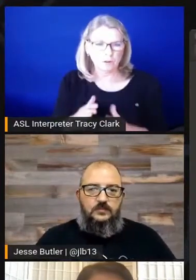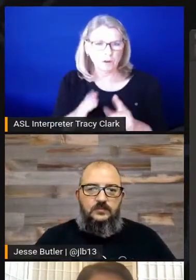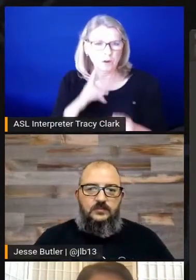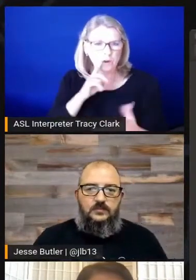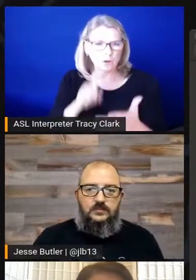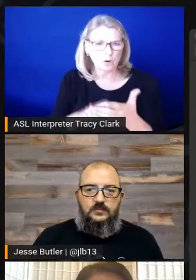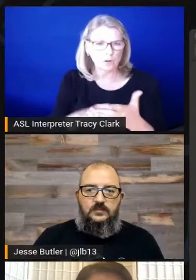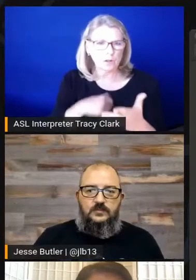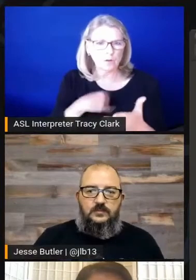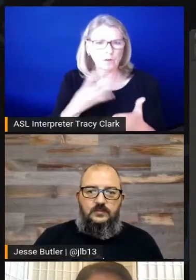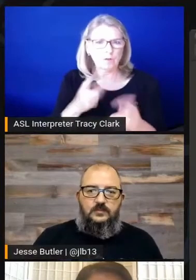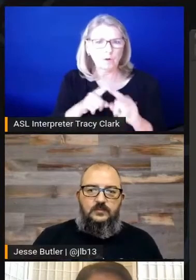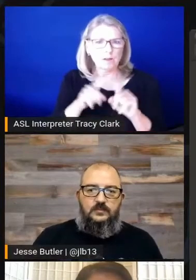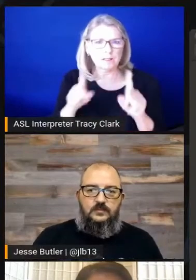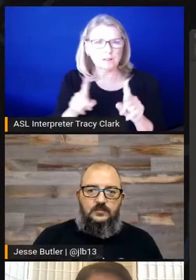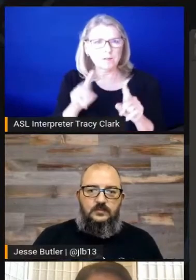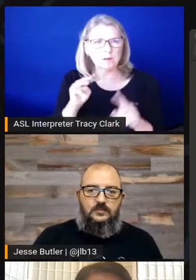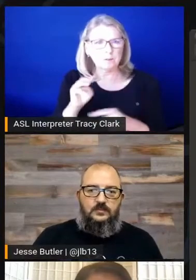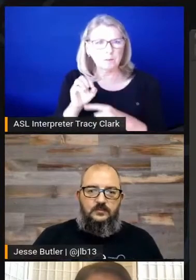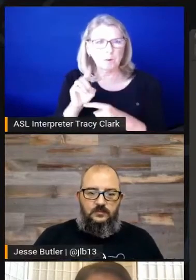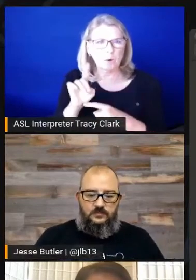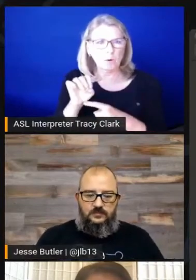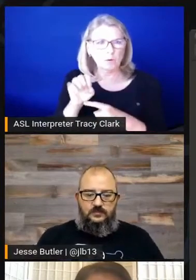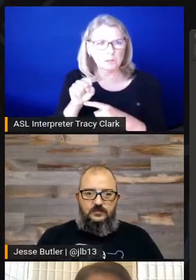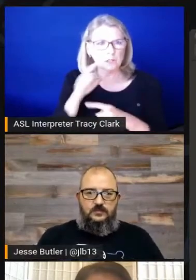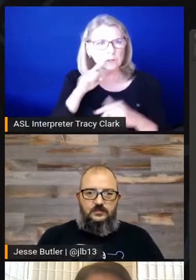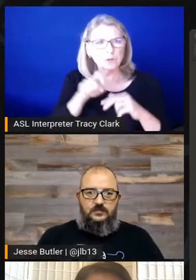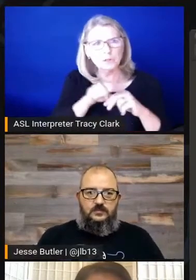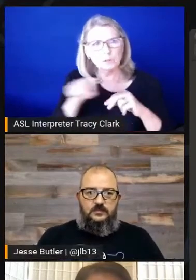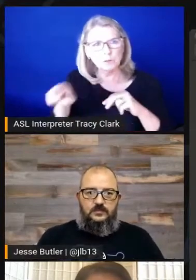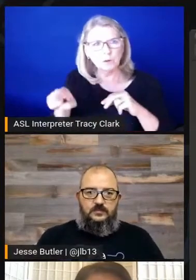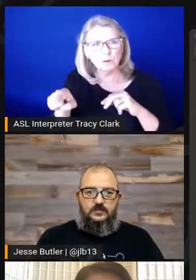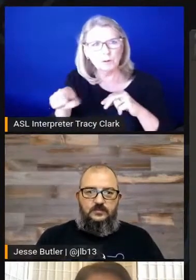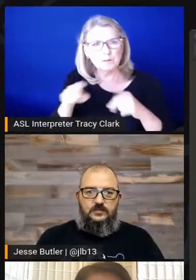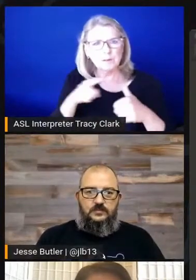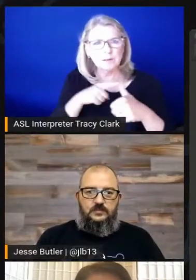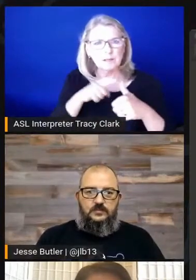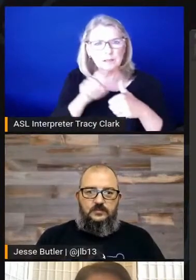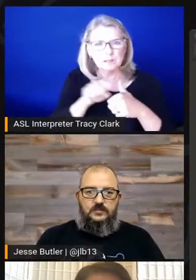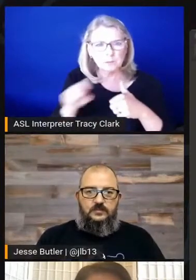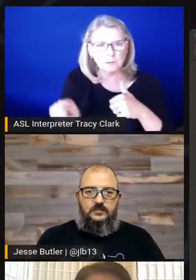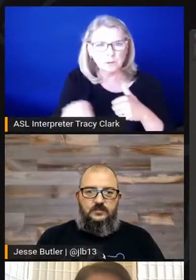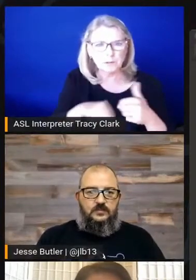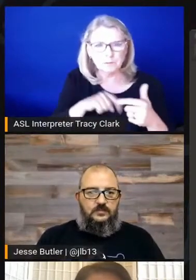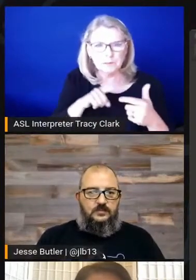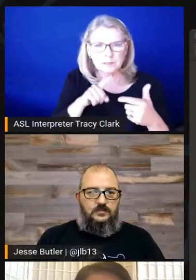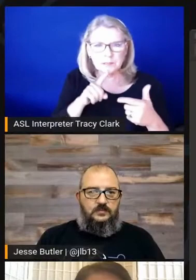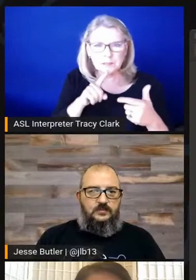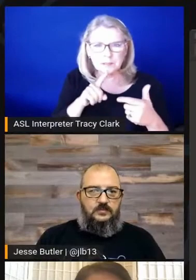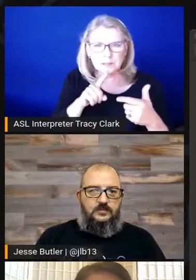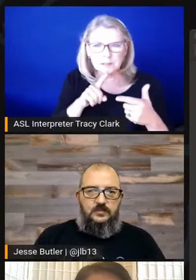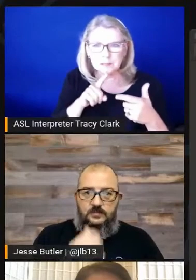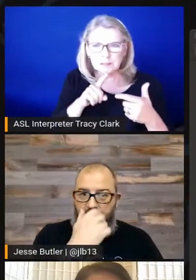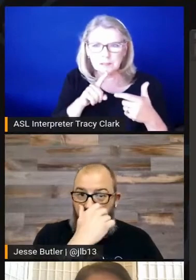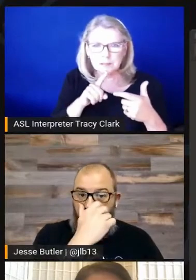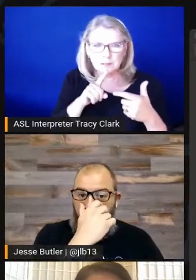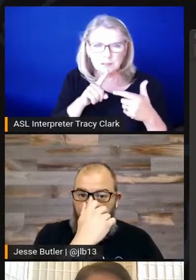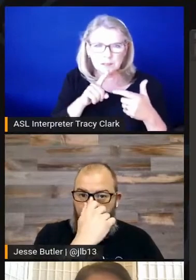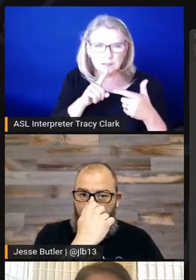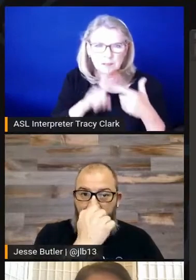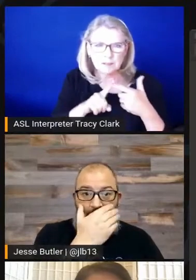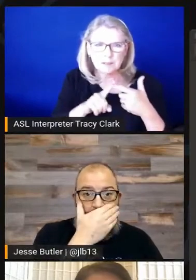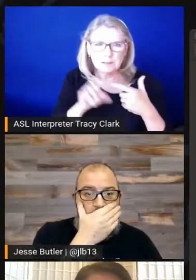deploy the collector in. There is a deployment, daemon set, stateful set, and a sidecar mode. And I'm not going to get